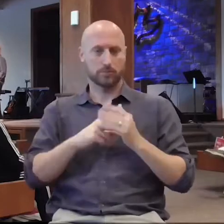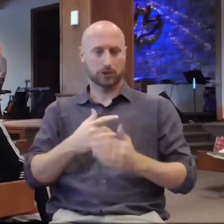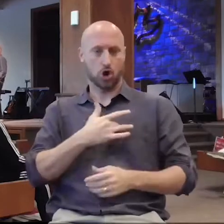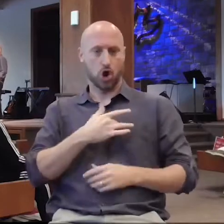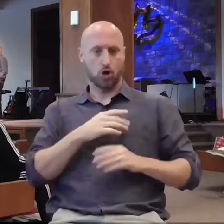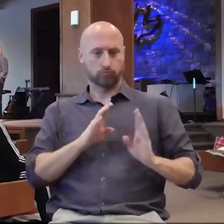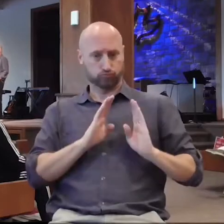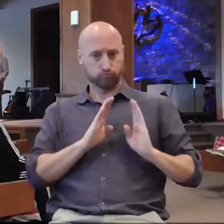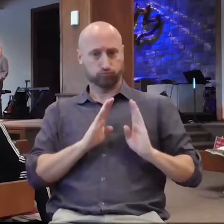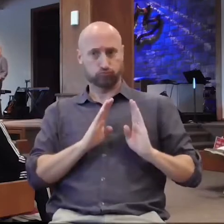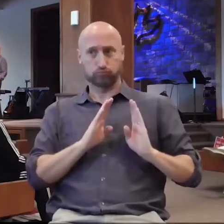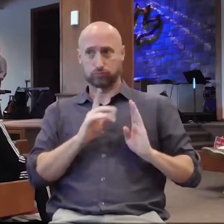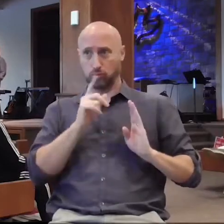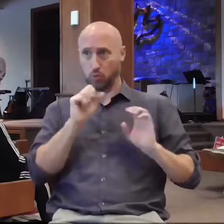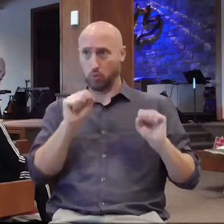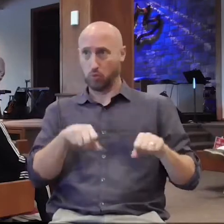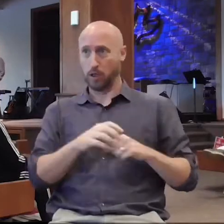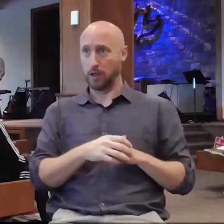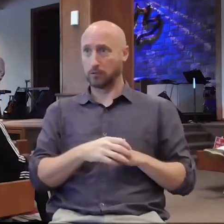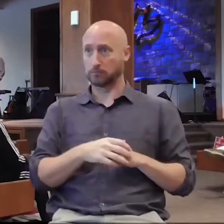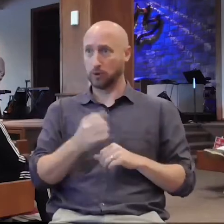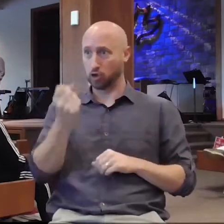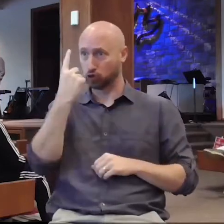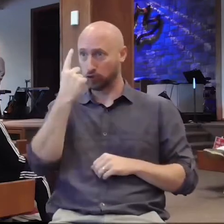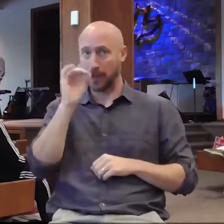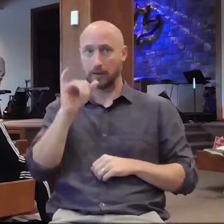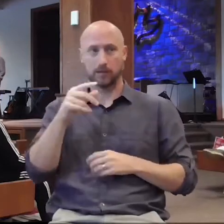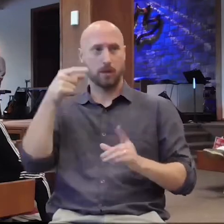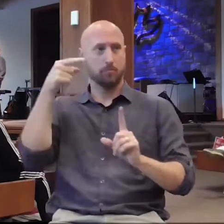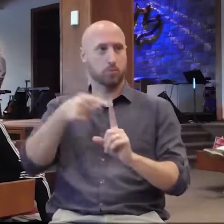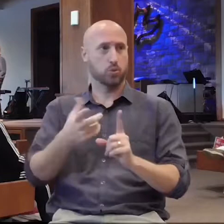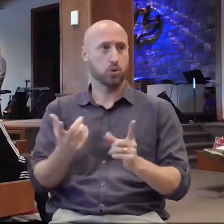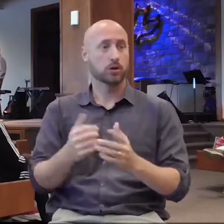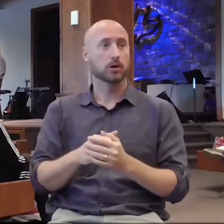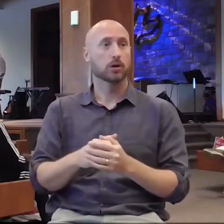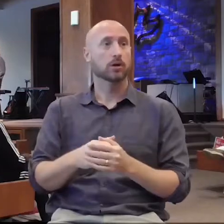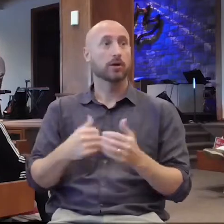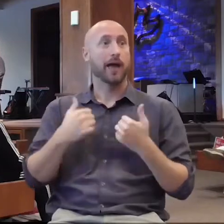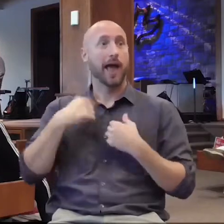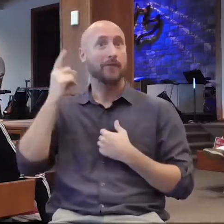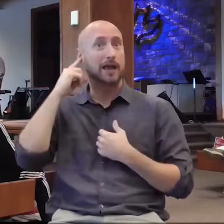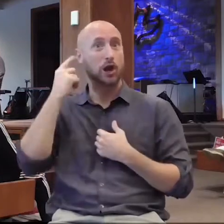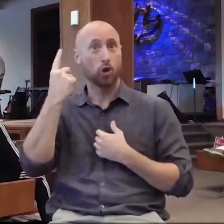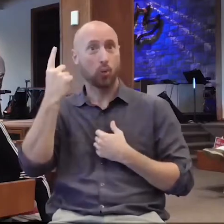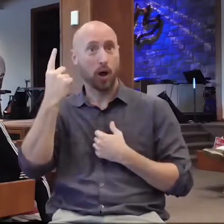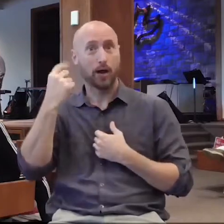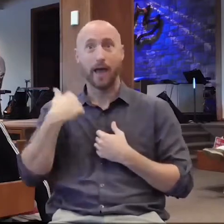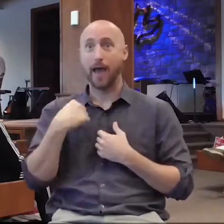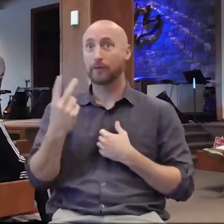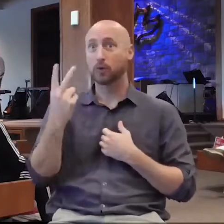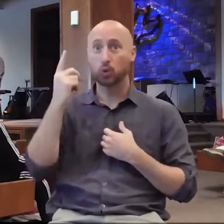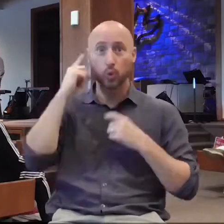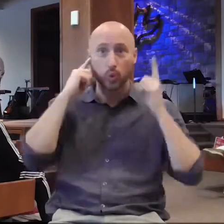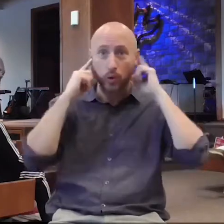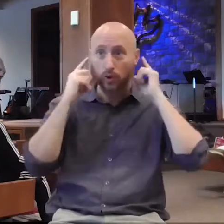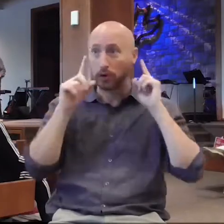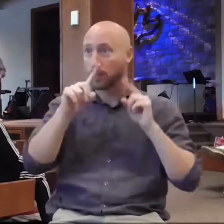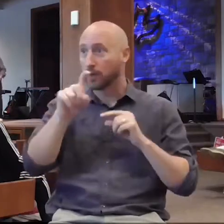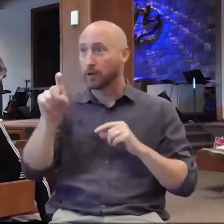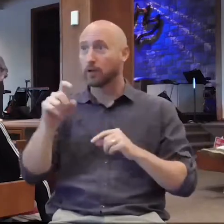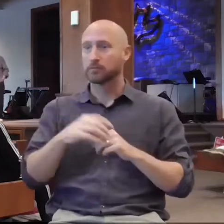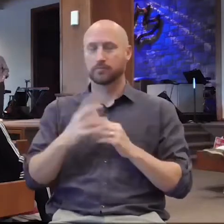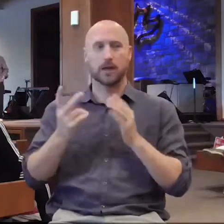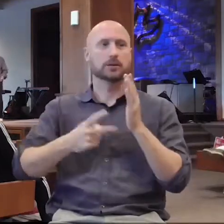ear, anybody have an ear? About nine of us. Anybody have two ears? All right, you're twice